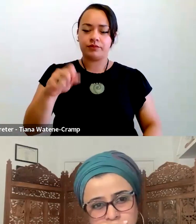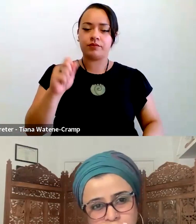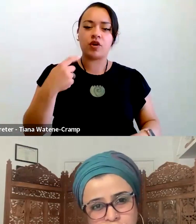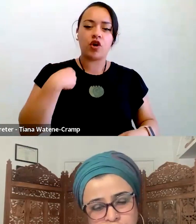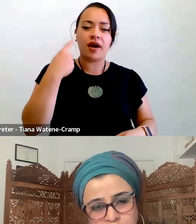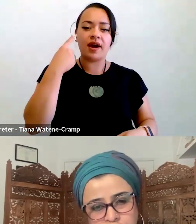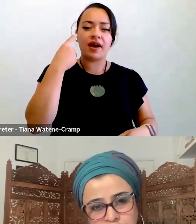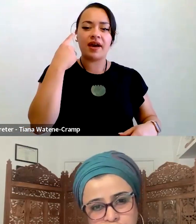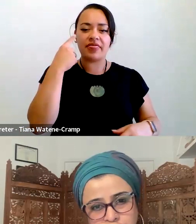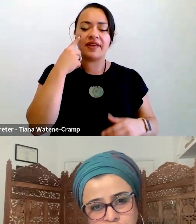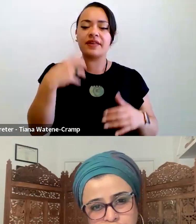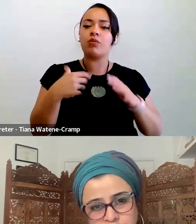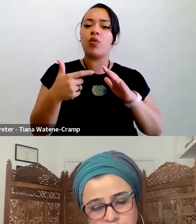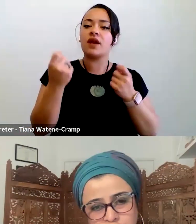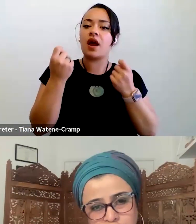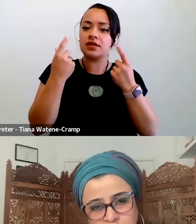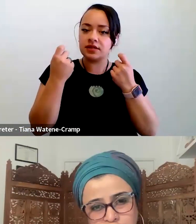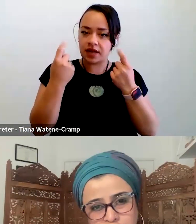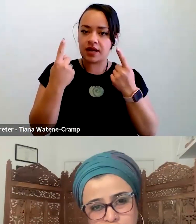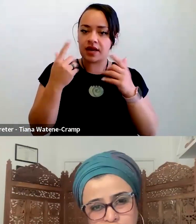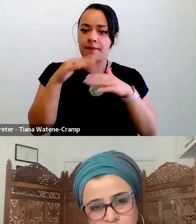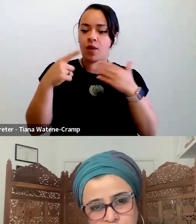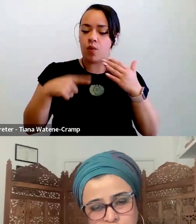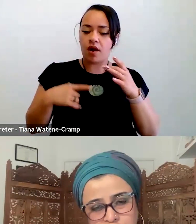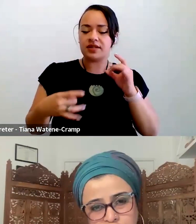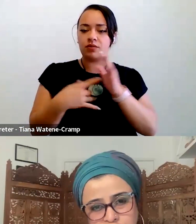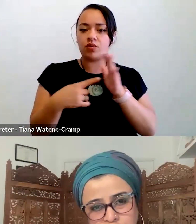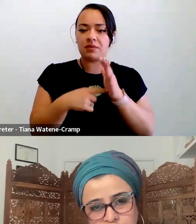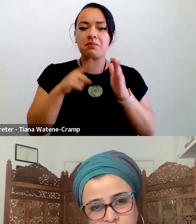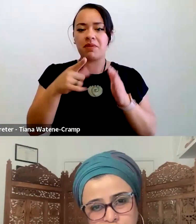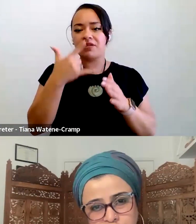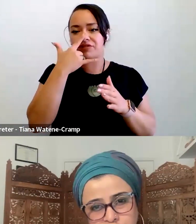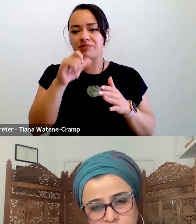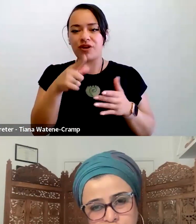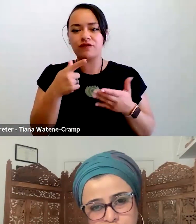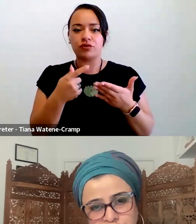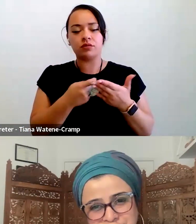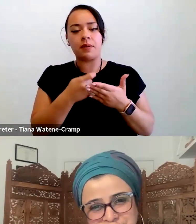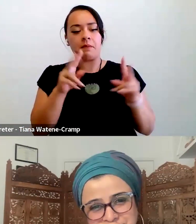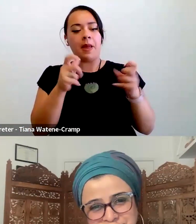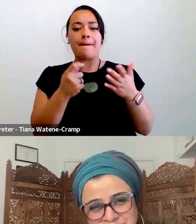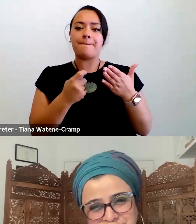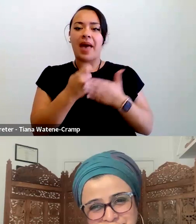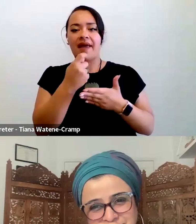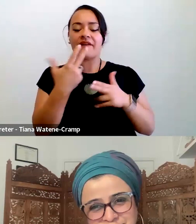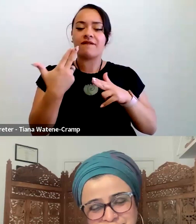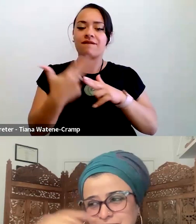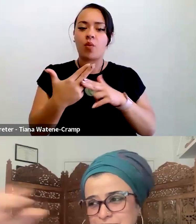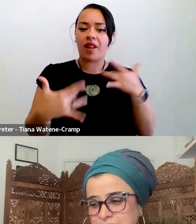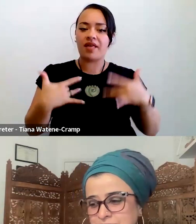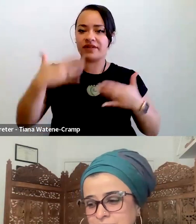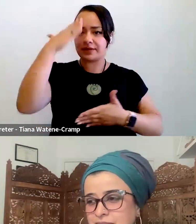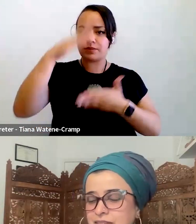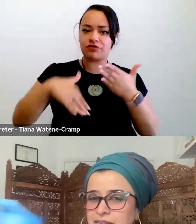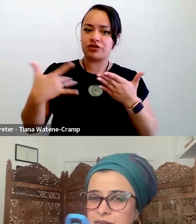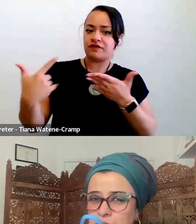a deeper understanding of the importance of this, but you have to pay for lived experience. Yes. Well, why do arts boards not pay? Why do we